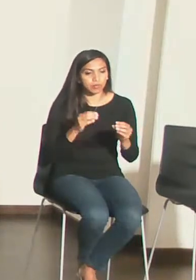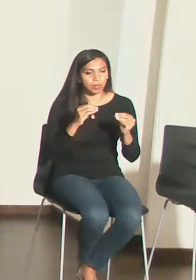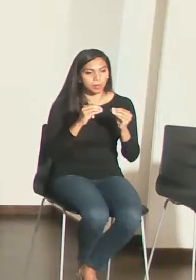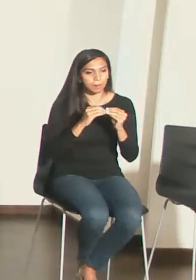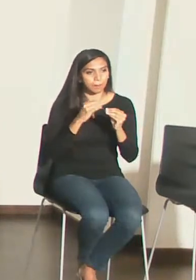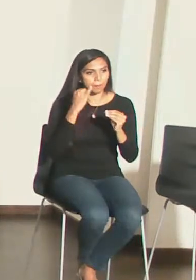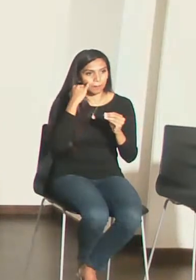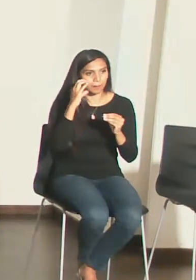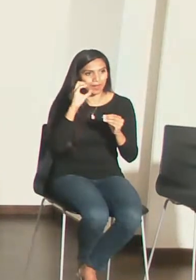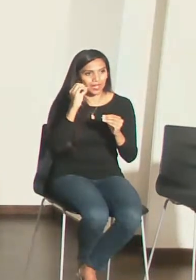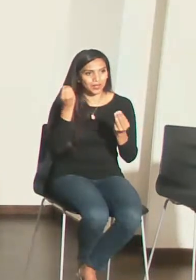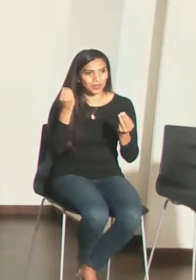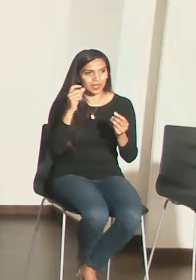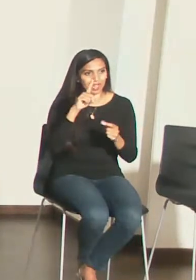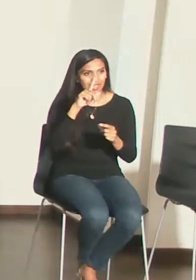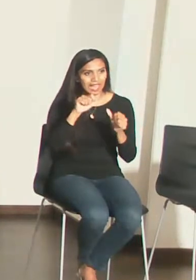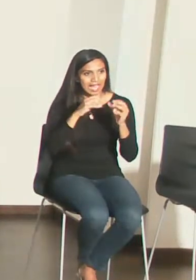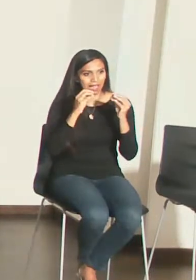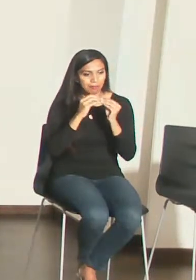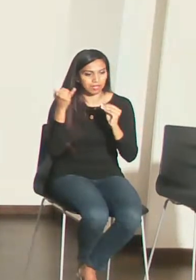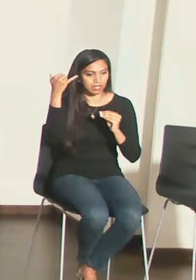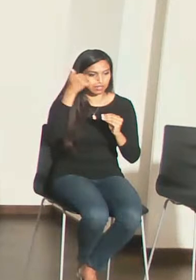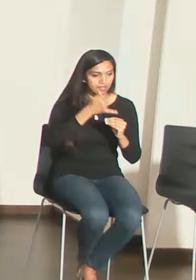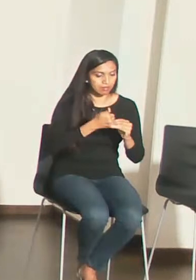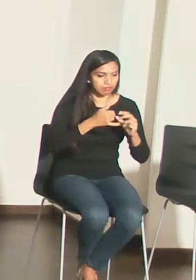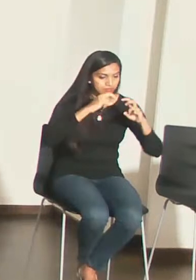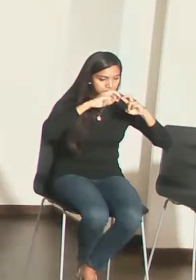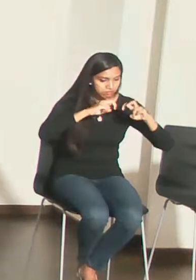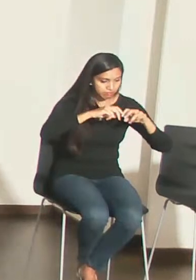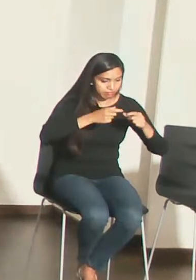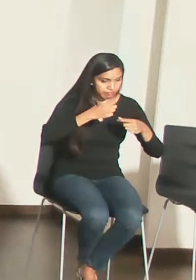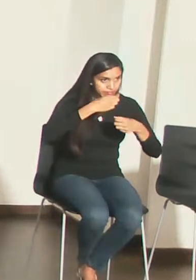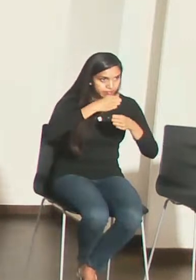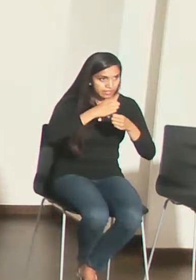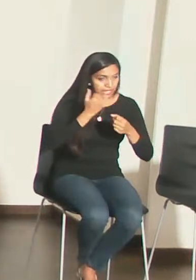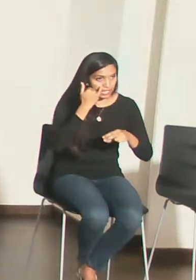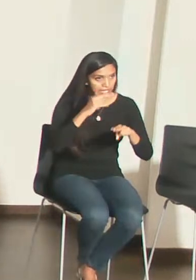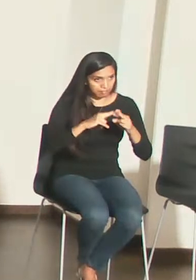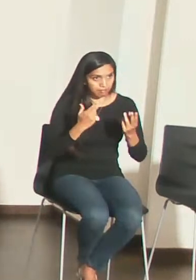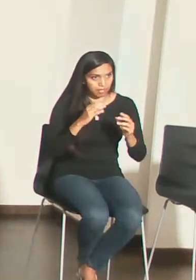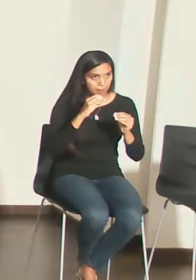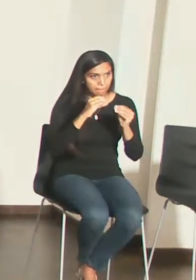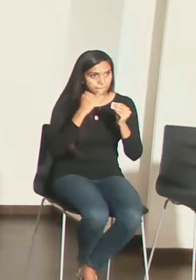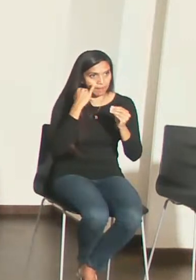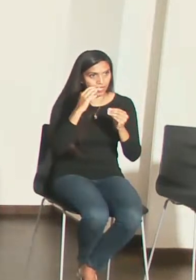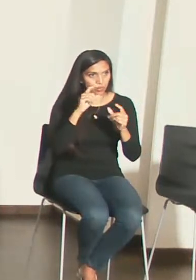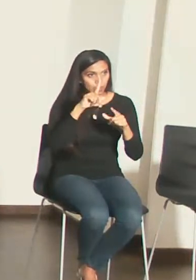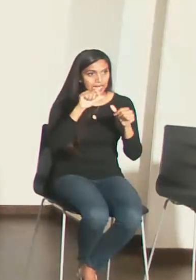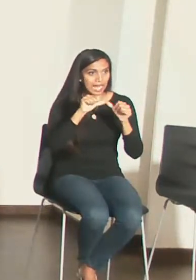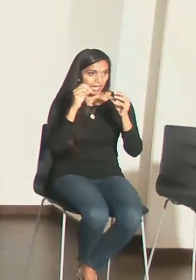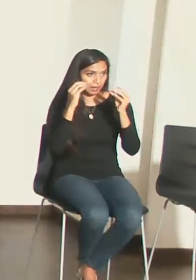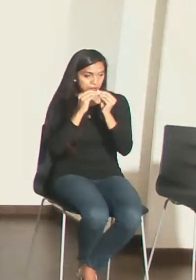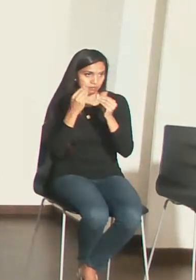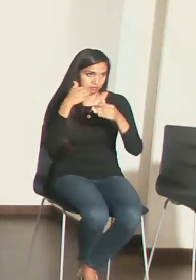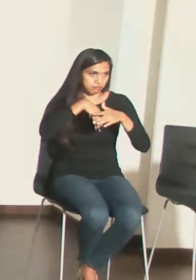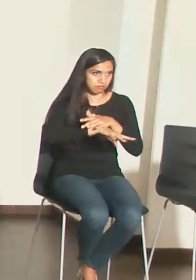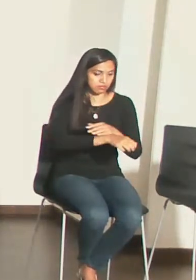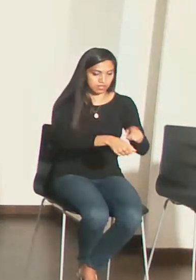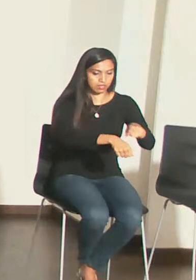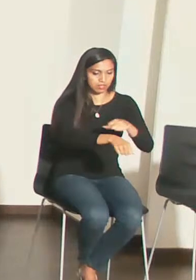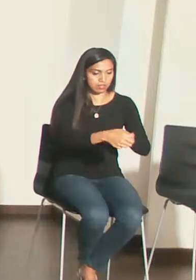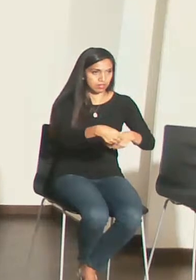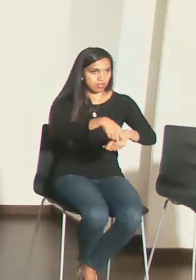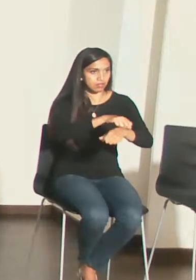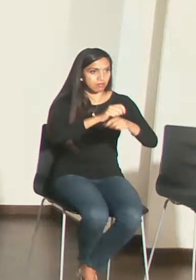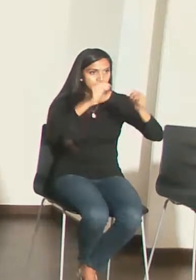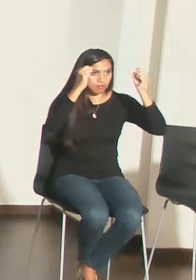at a slide. Yeah, you need a preparation. You need to have wear gloves if you need to wear gloves if you don't want to contaminate that specimen. That